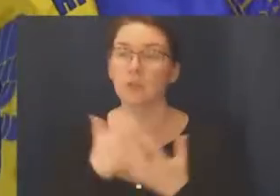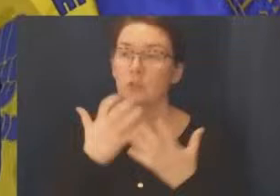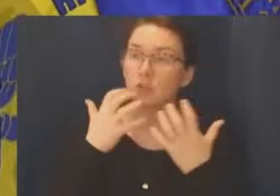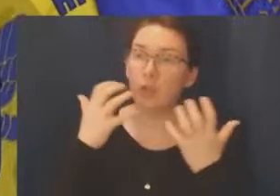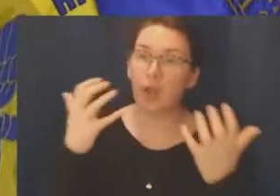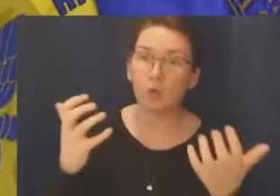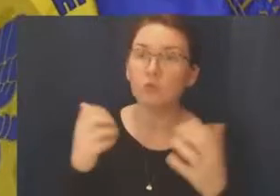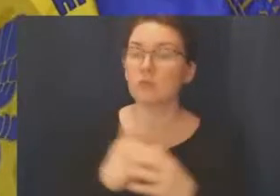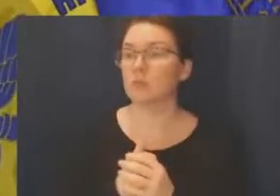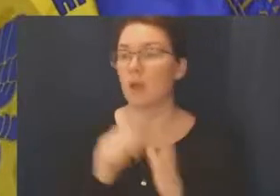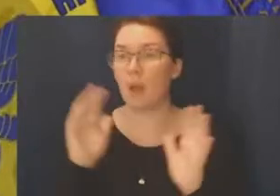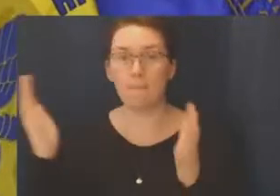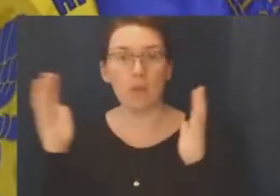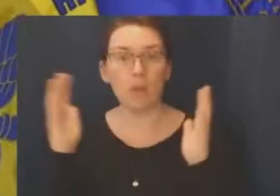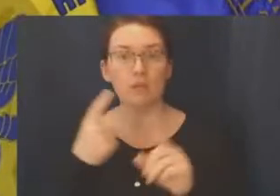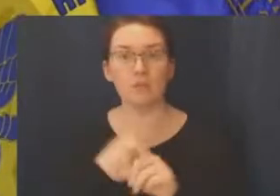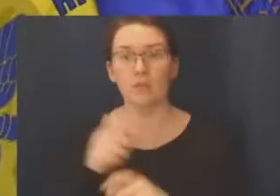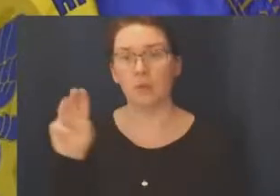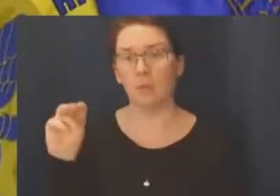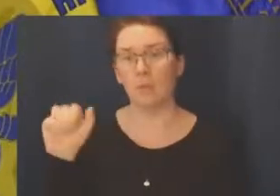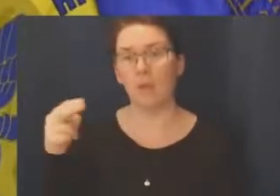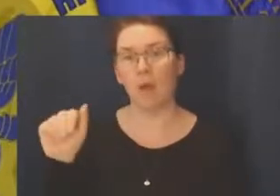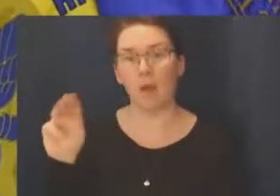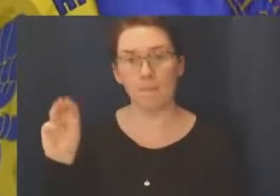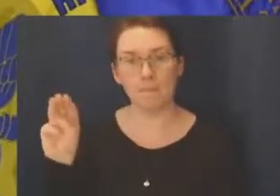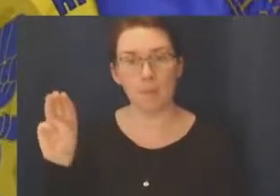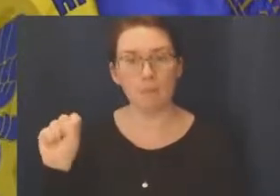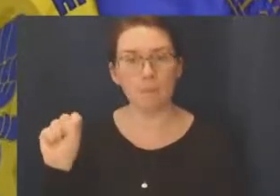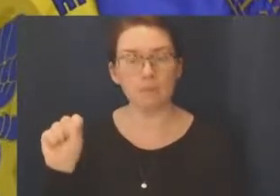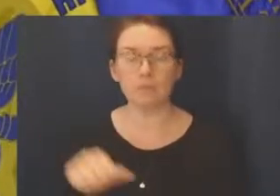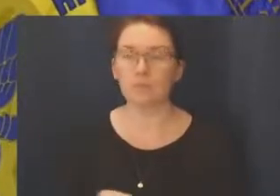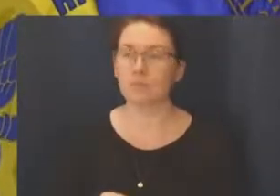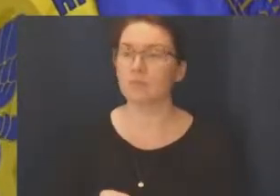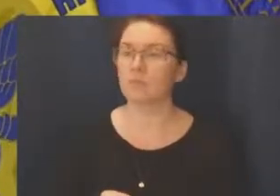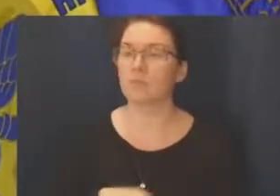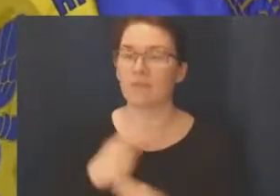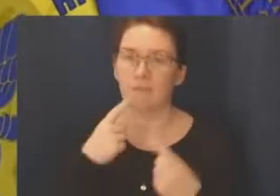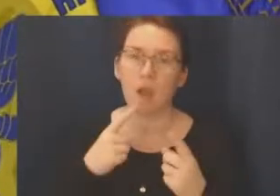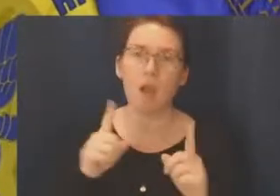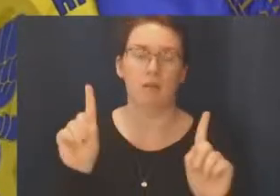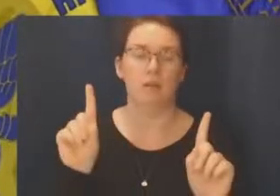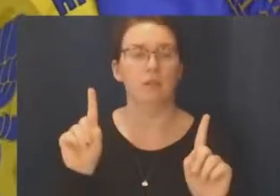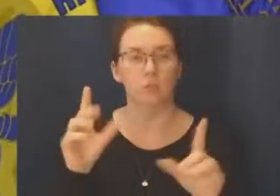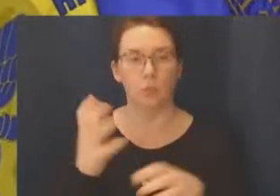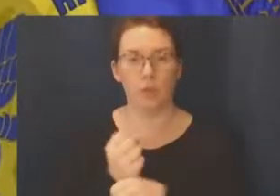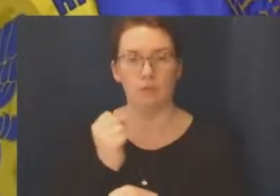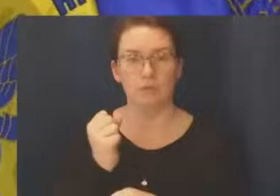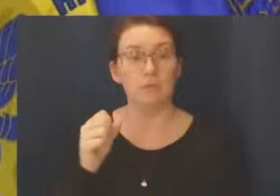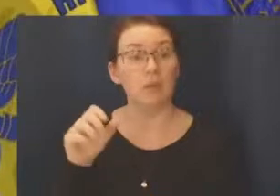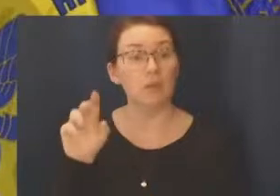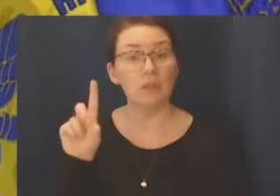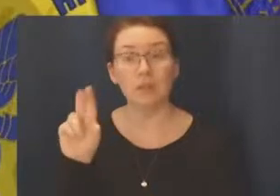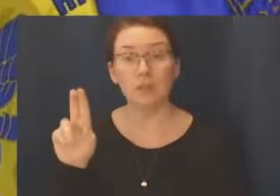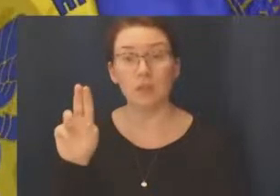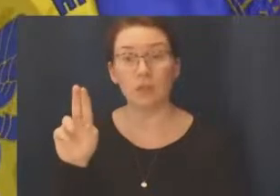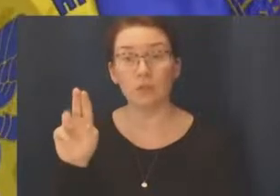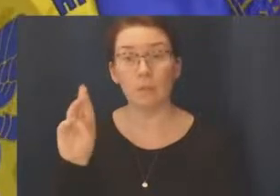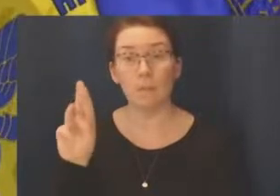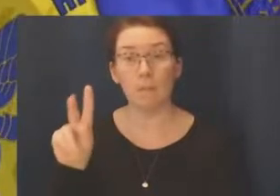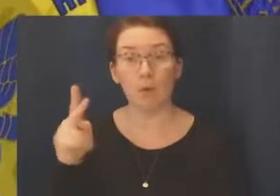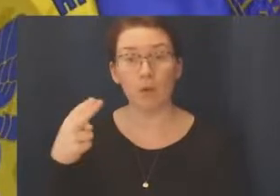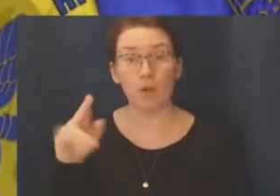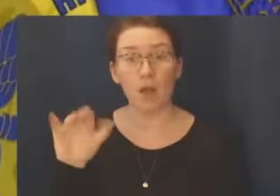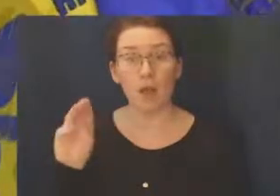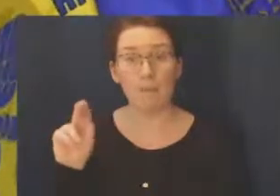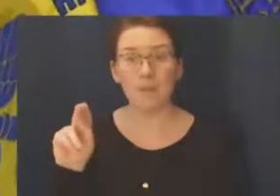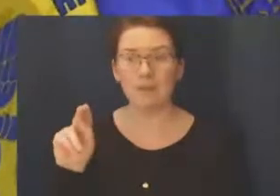country. Look at what we have here today. We have people like Dr. Mark Hyman who've been fighting this and talking about the real science for